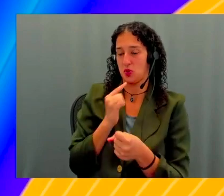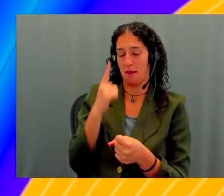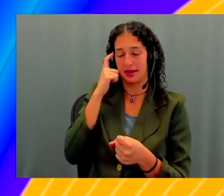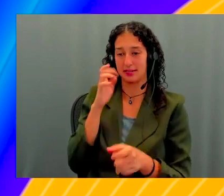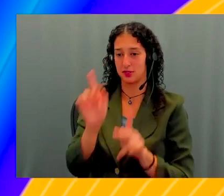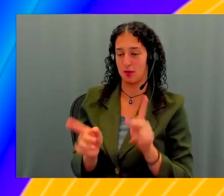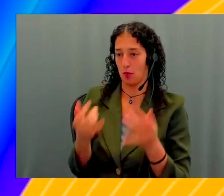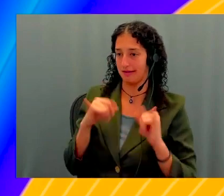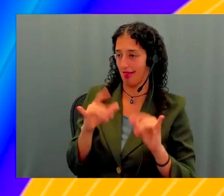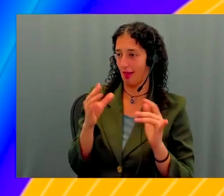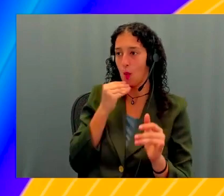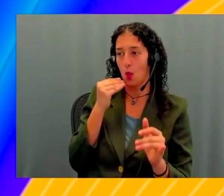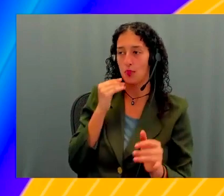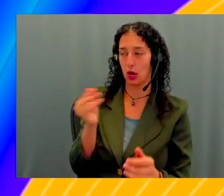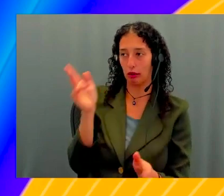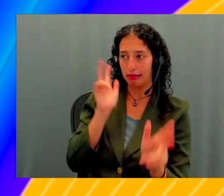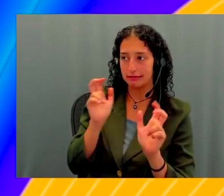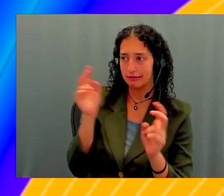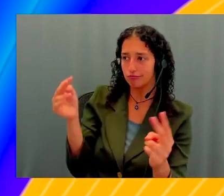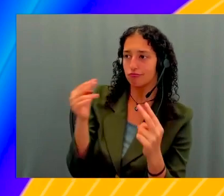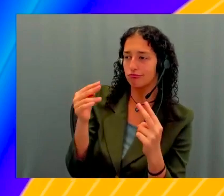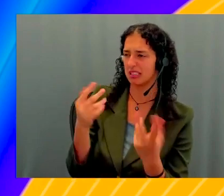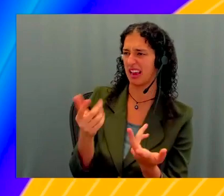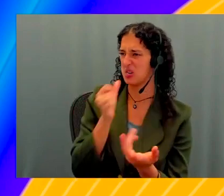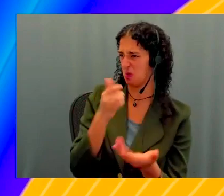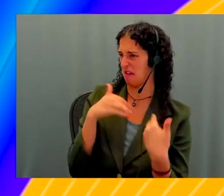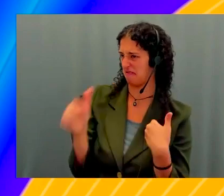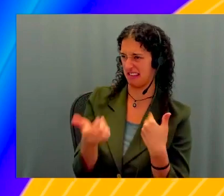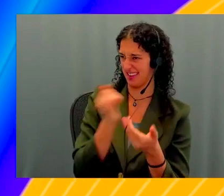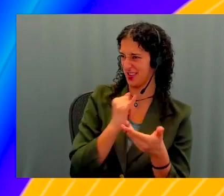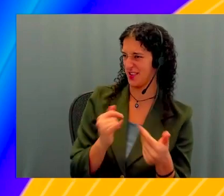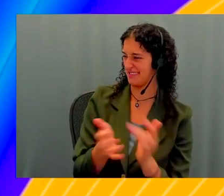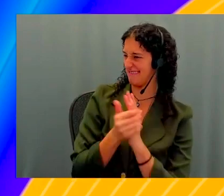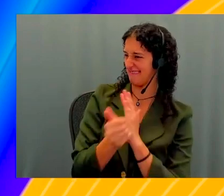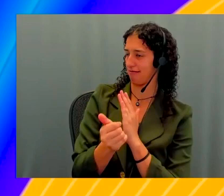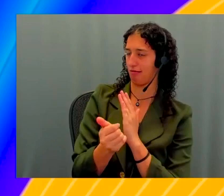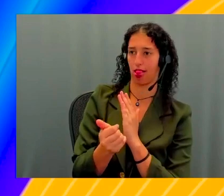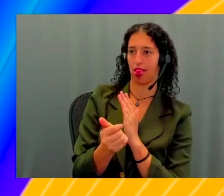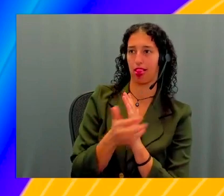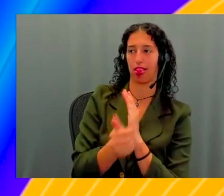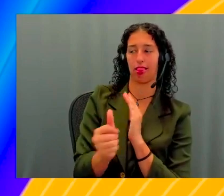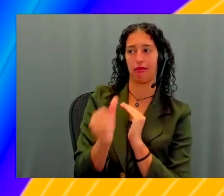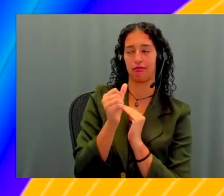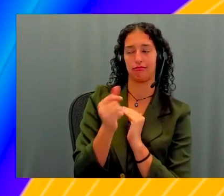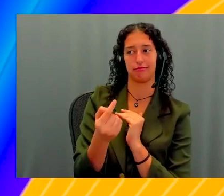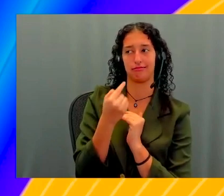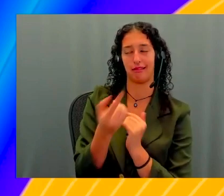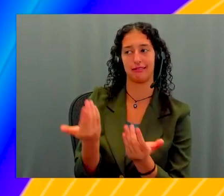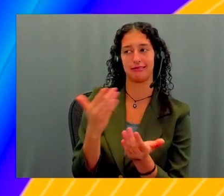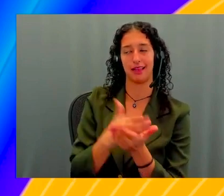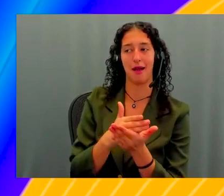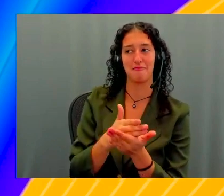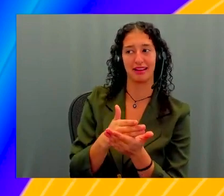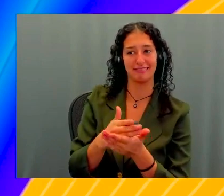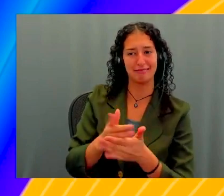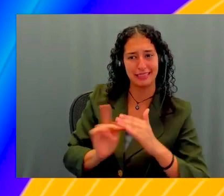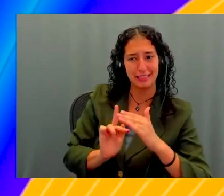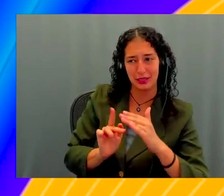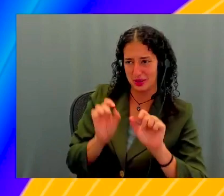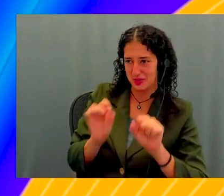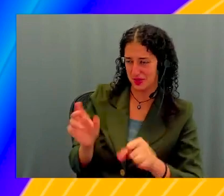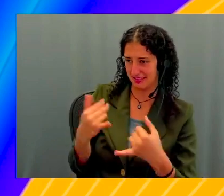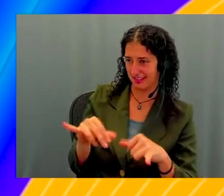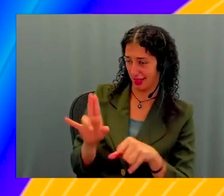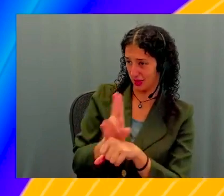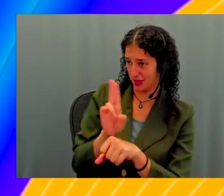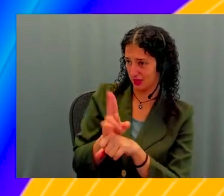are probably listening and they're like, but I don't have any art skills. My art skills stopped in kindergarten, so can they still be able to use this? Oh, absolutely. That